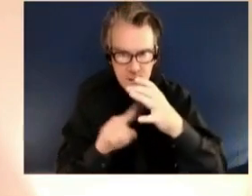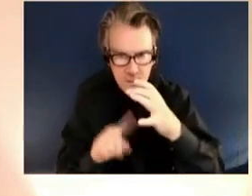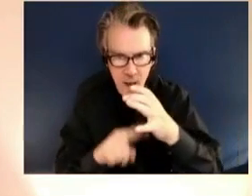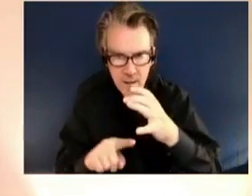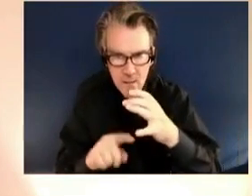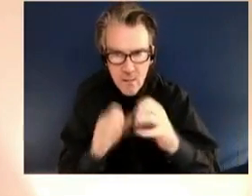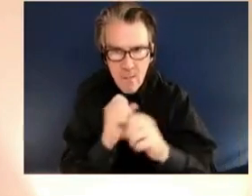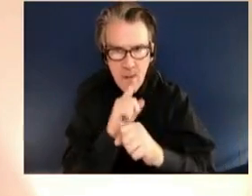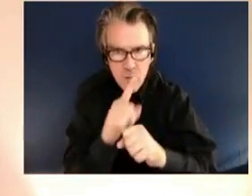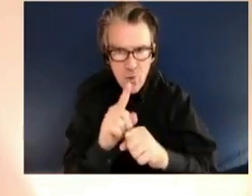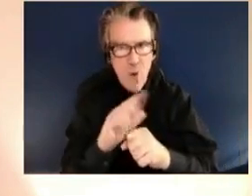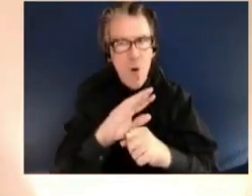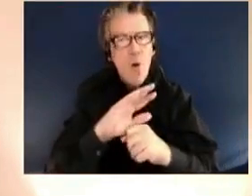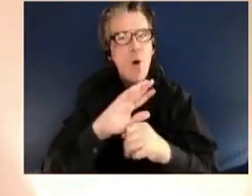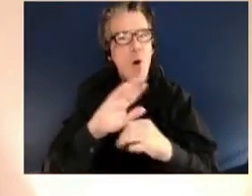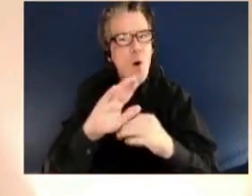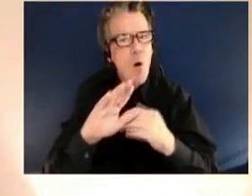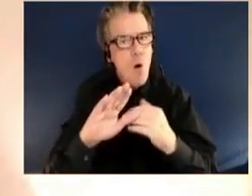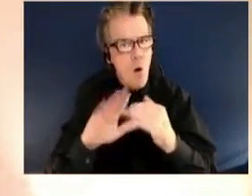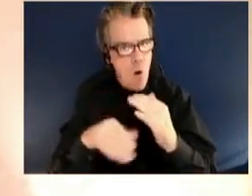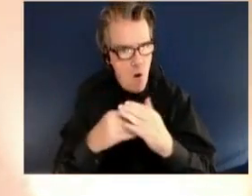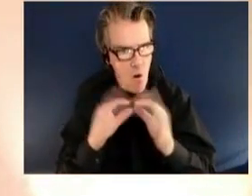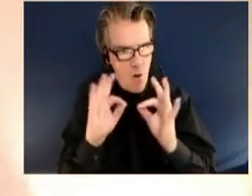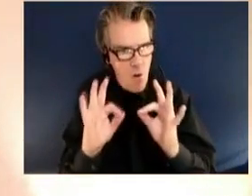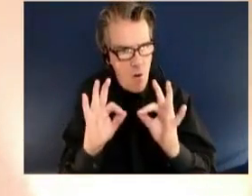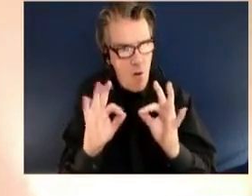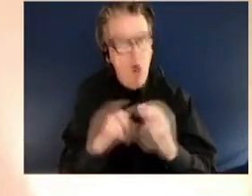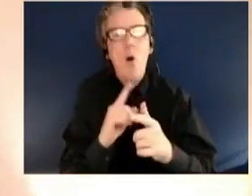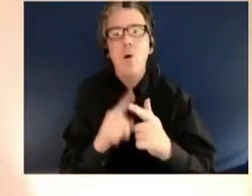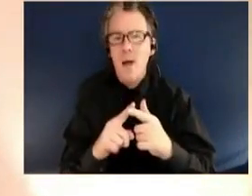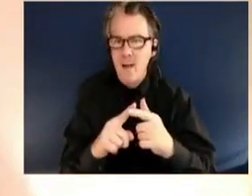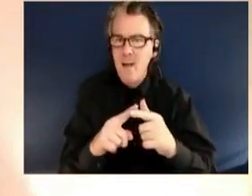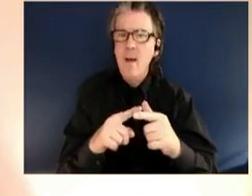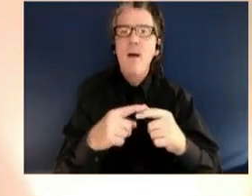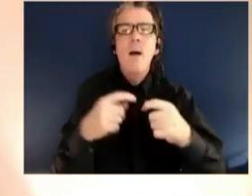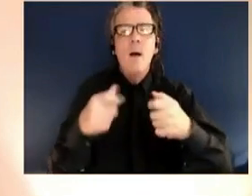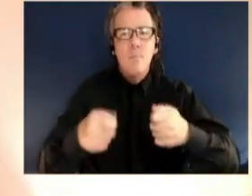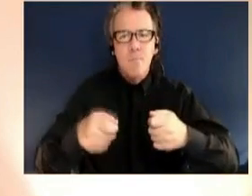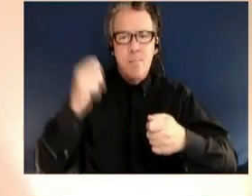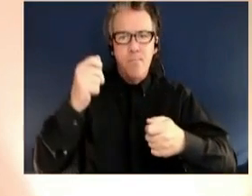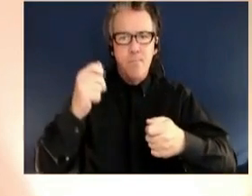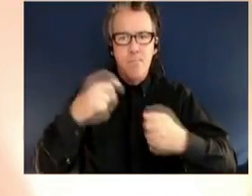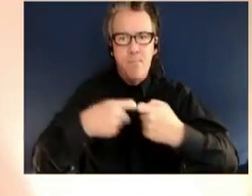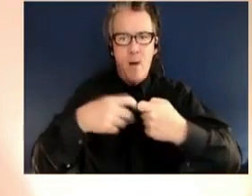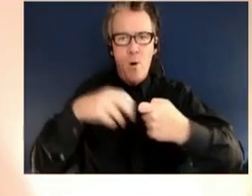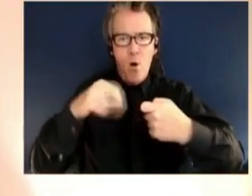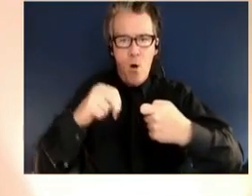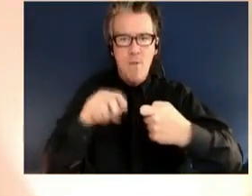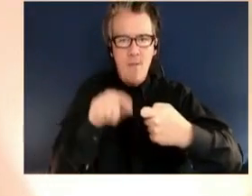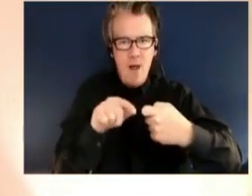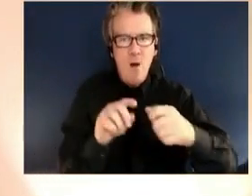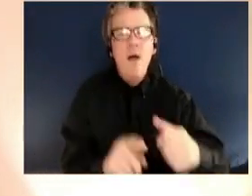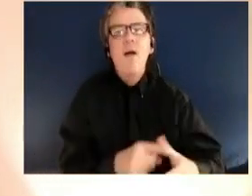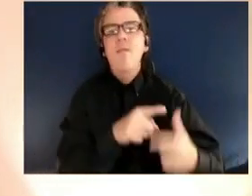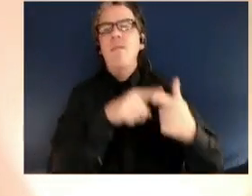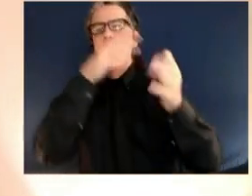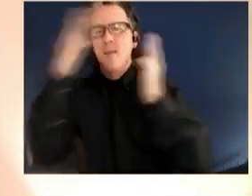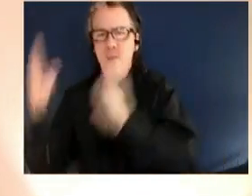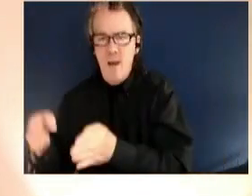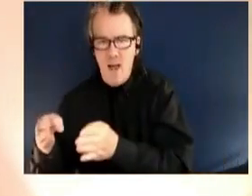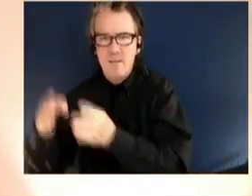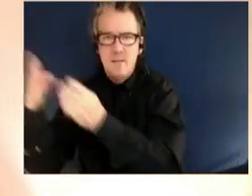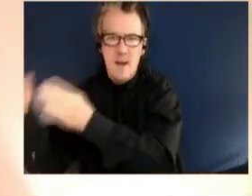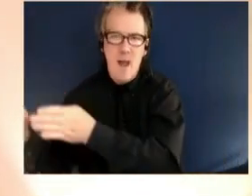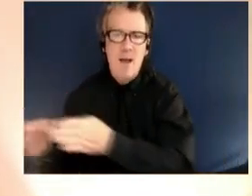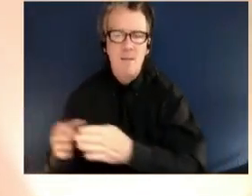return service to those customers and just keep moving along. So I hope that provides a little extra clarity.